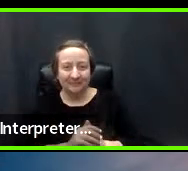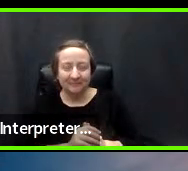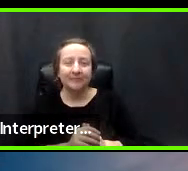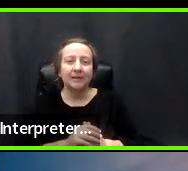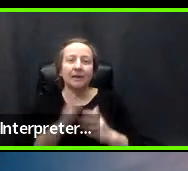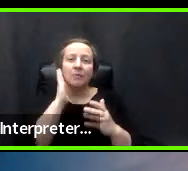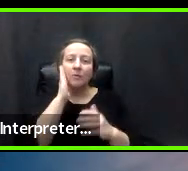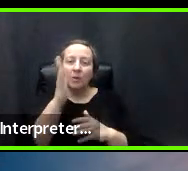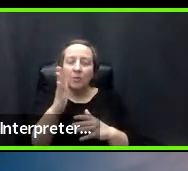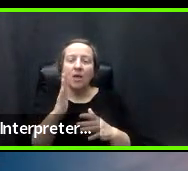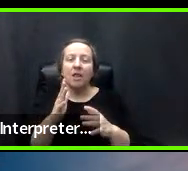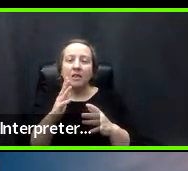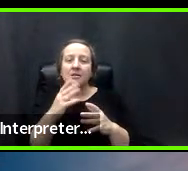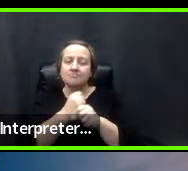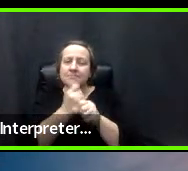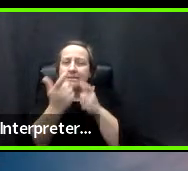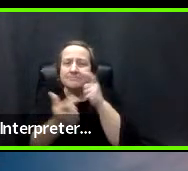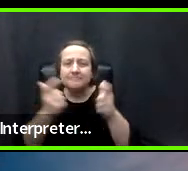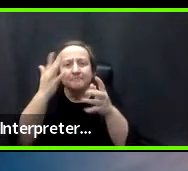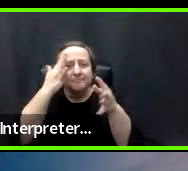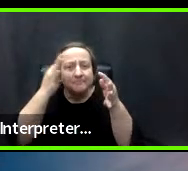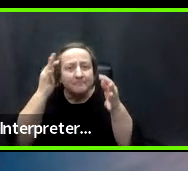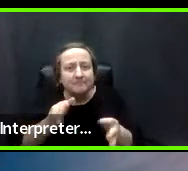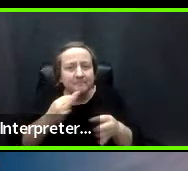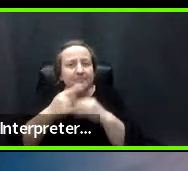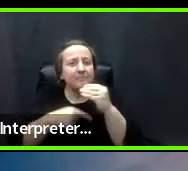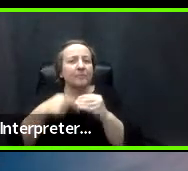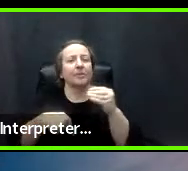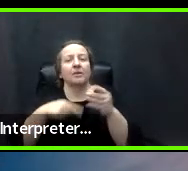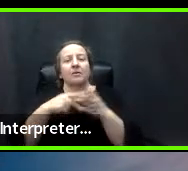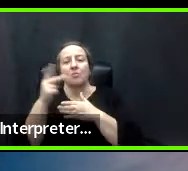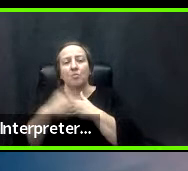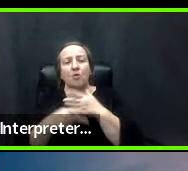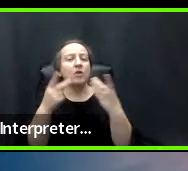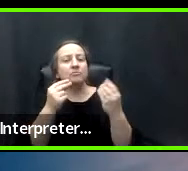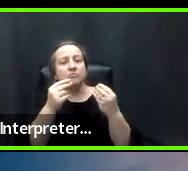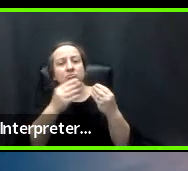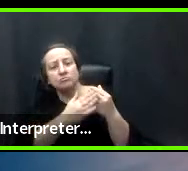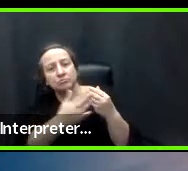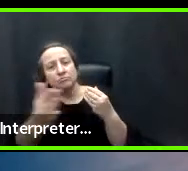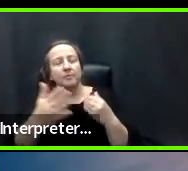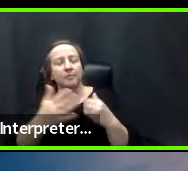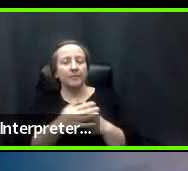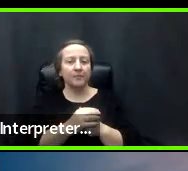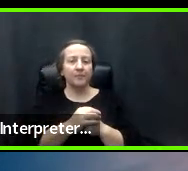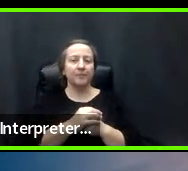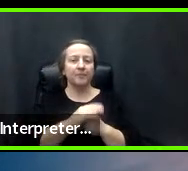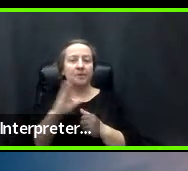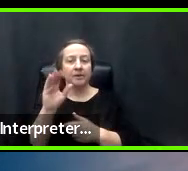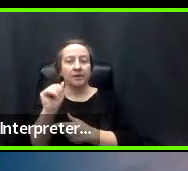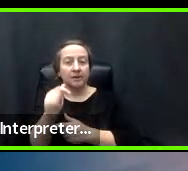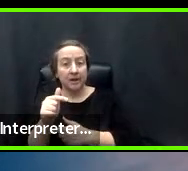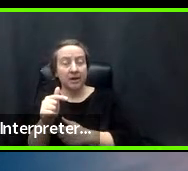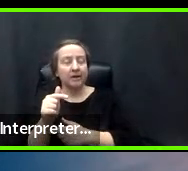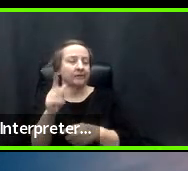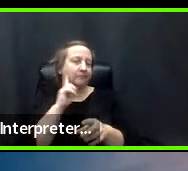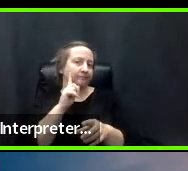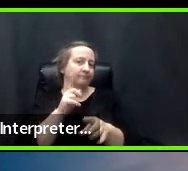be making some very key decisions about this program and how it moves forward. And the CAG is an